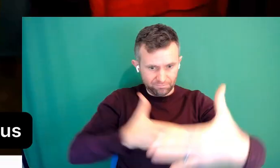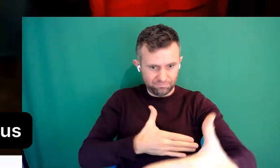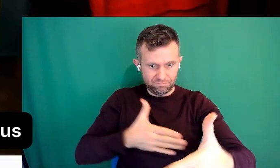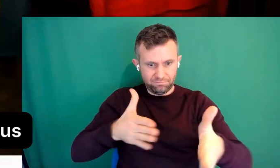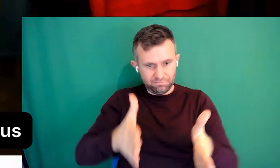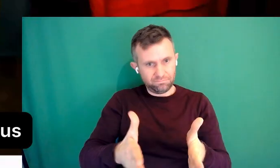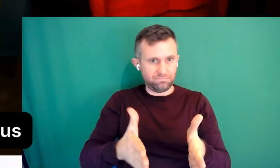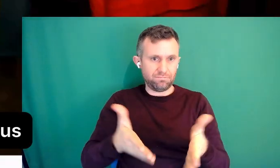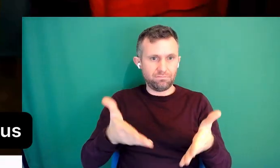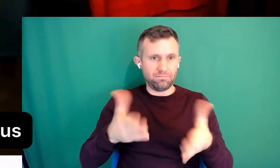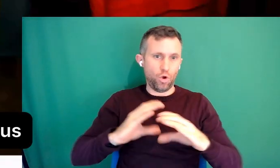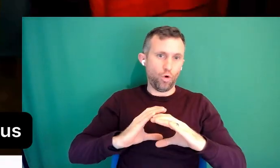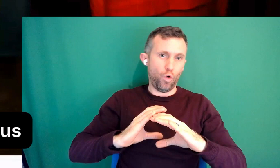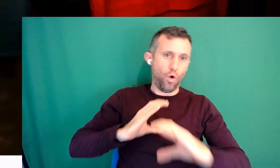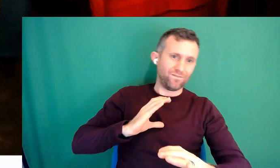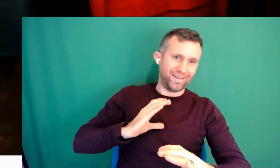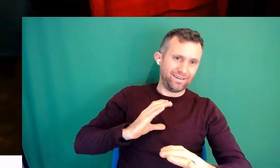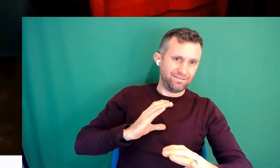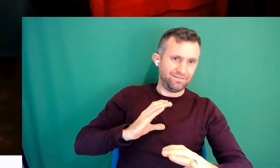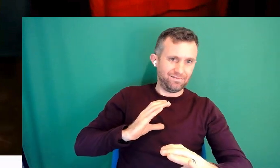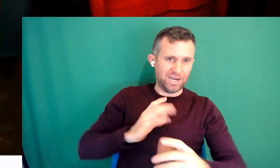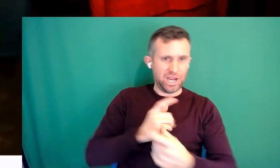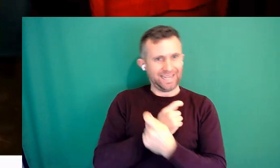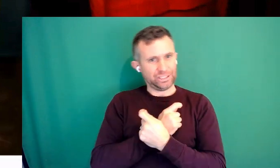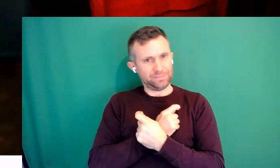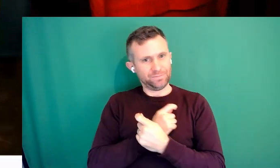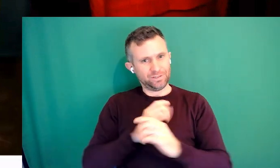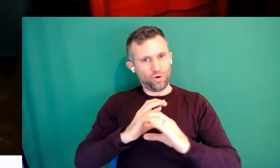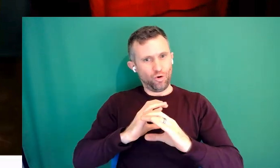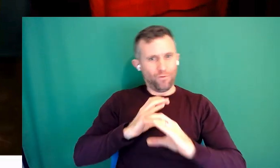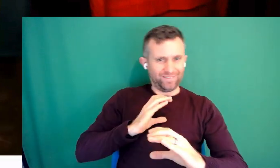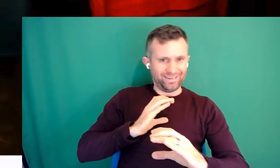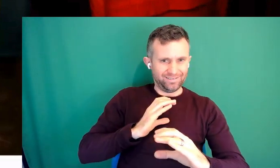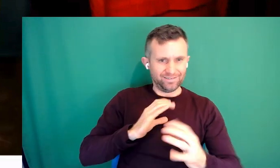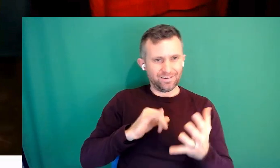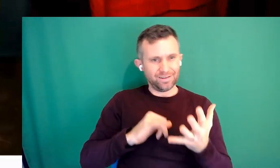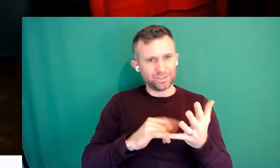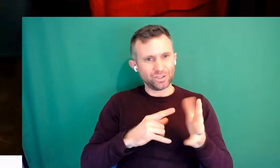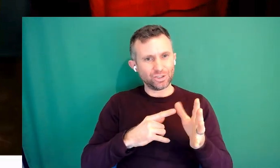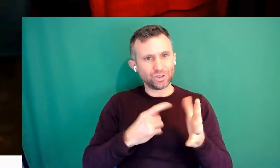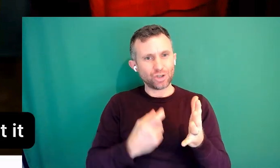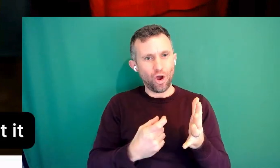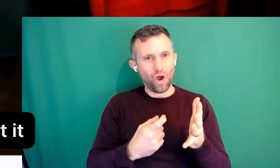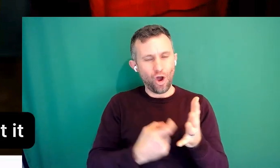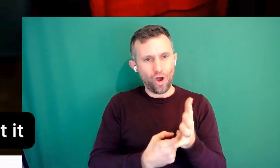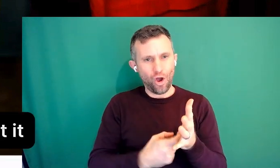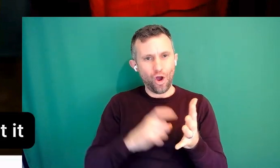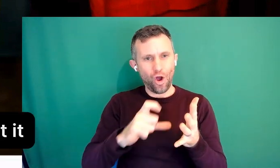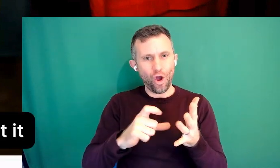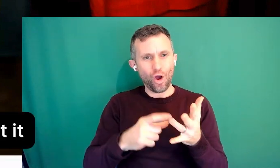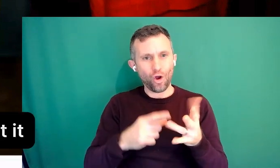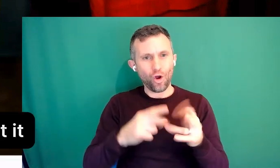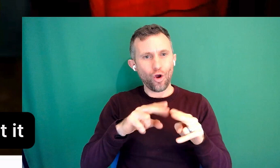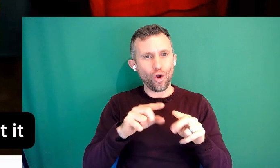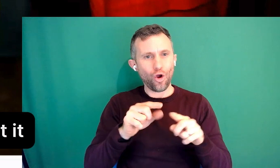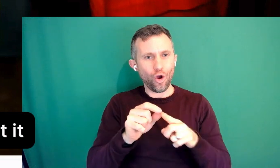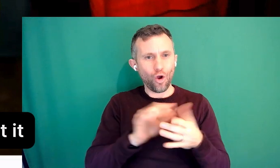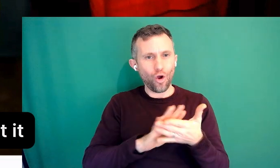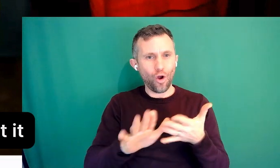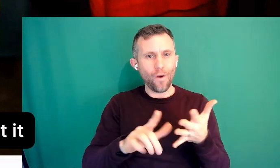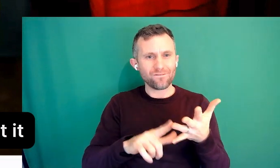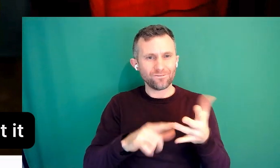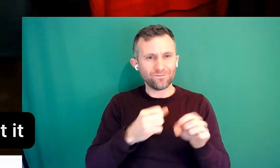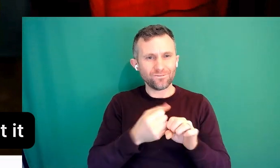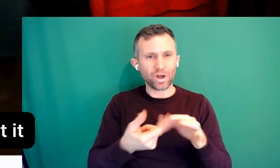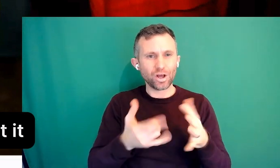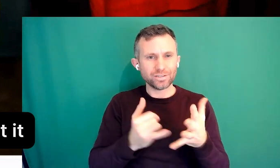To quickly take a closer look at the sarcophagus, you can see it here without the glass case, which was added on after Soane's death